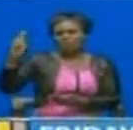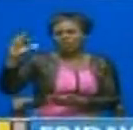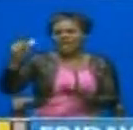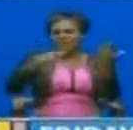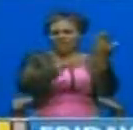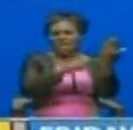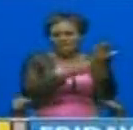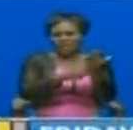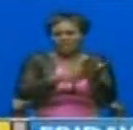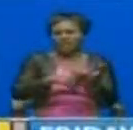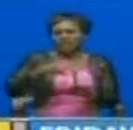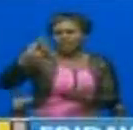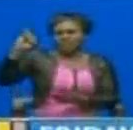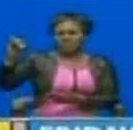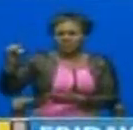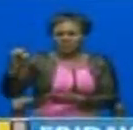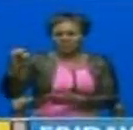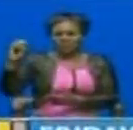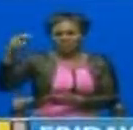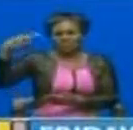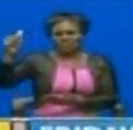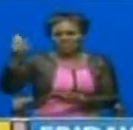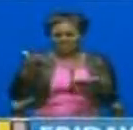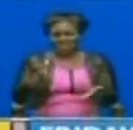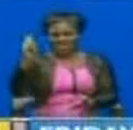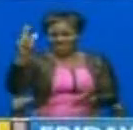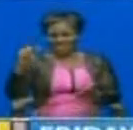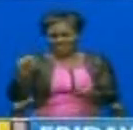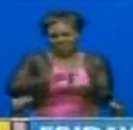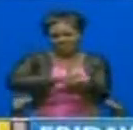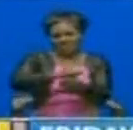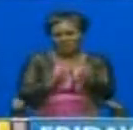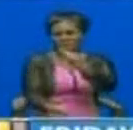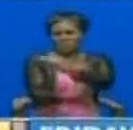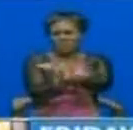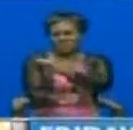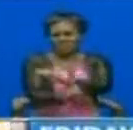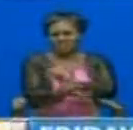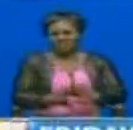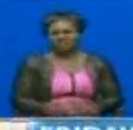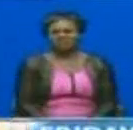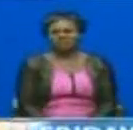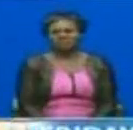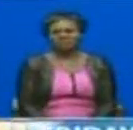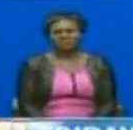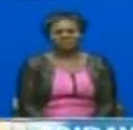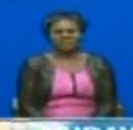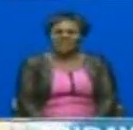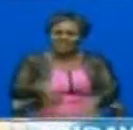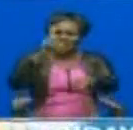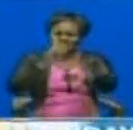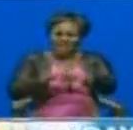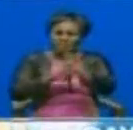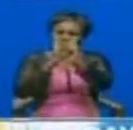my name is Magneto International Sirandula. Yes. This is KTN Friday briefing. Friday briefing. Very good. When your